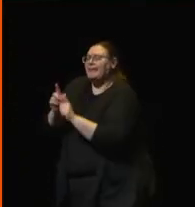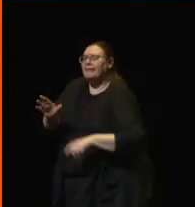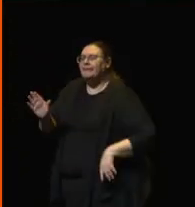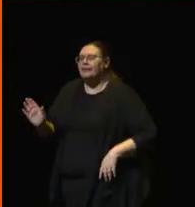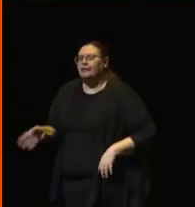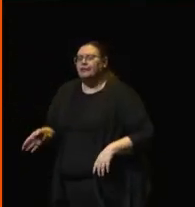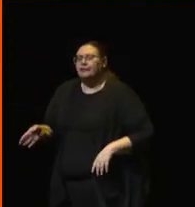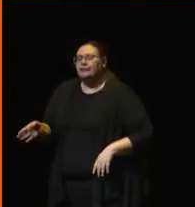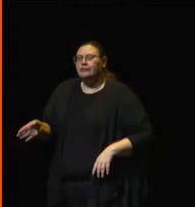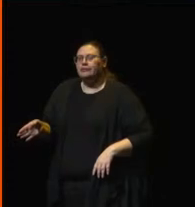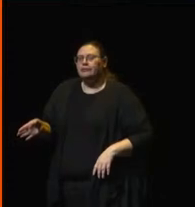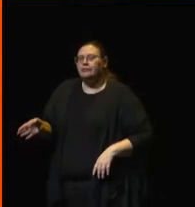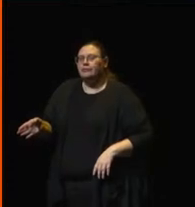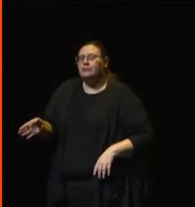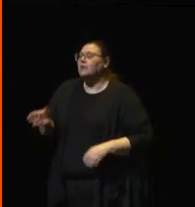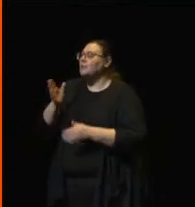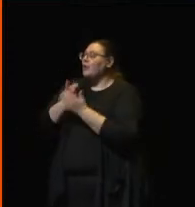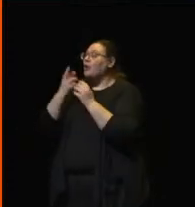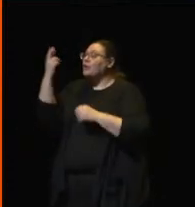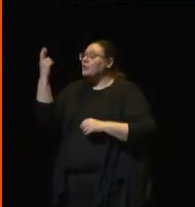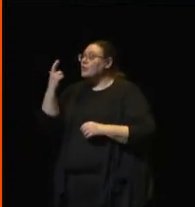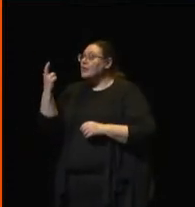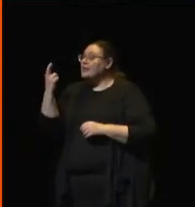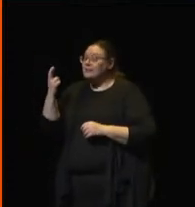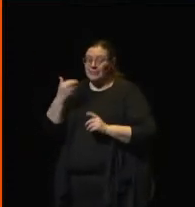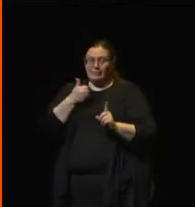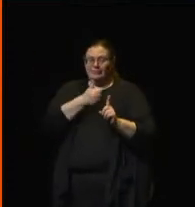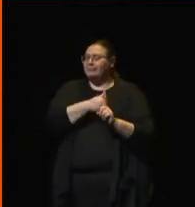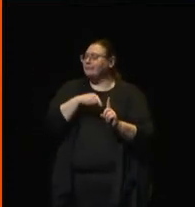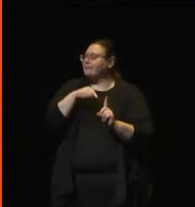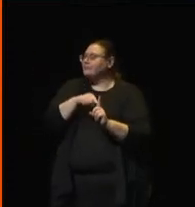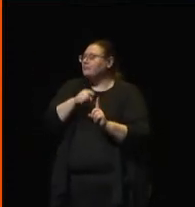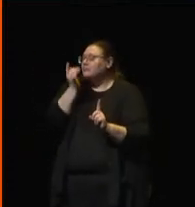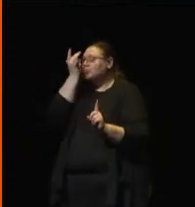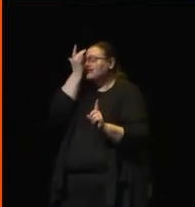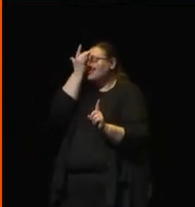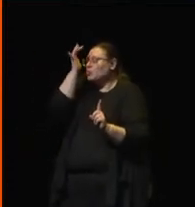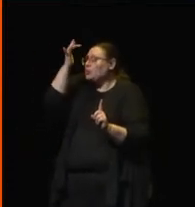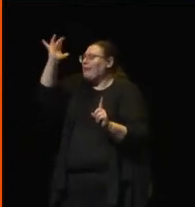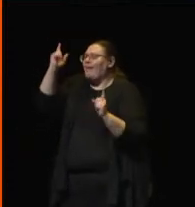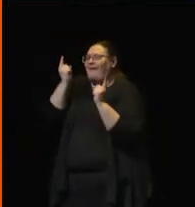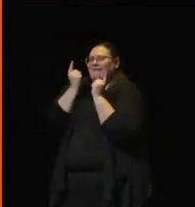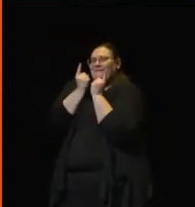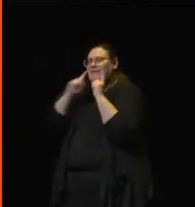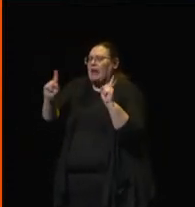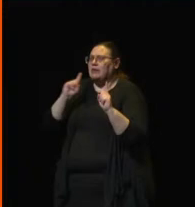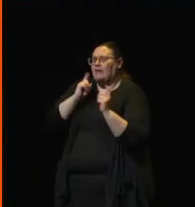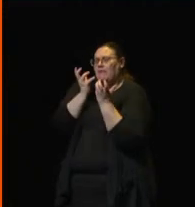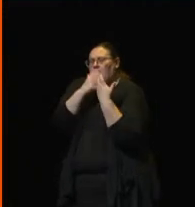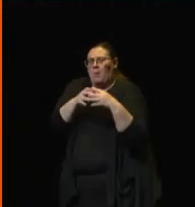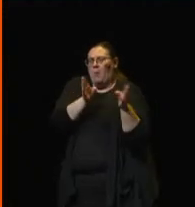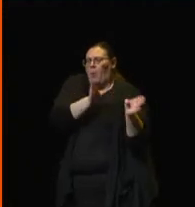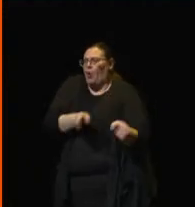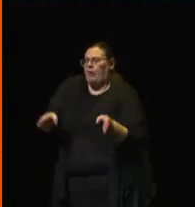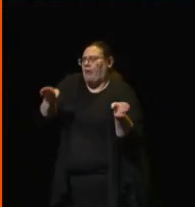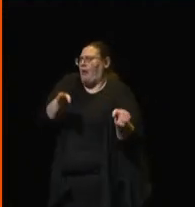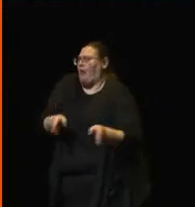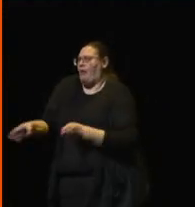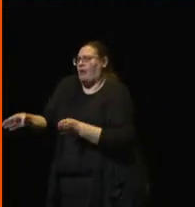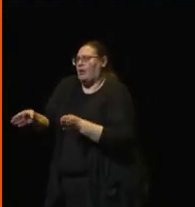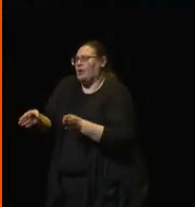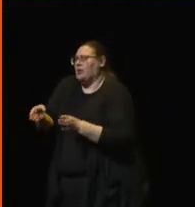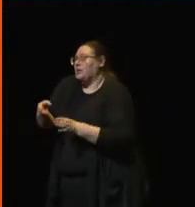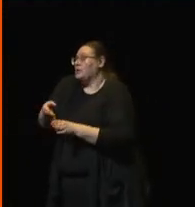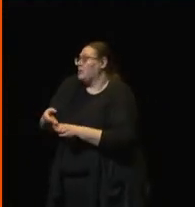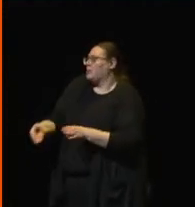Part of the reason, I think, is that Ady was a brilliantly effective organizer long before he